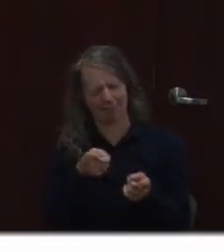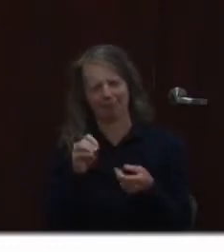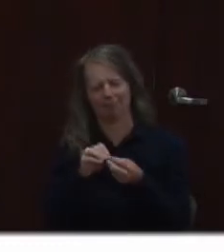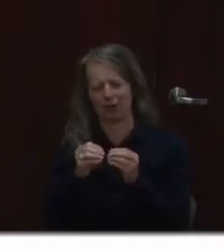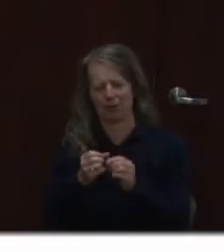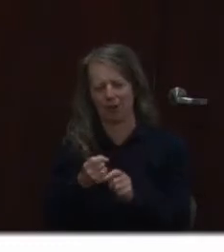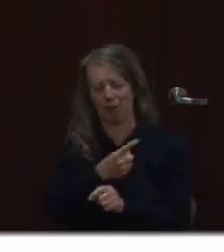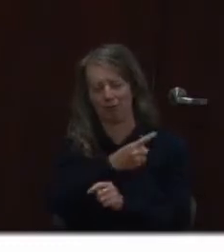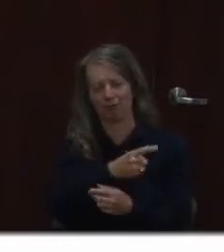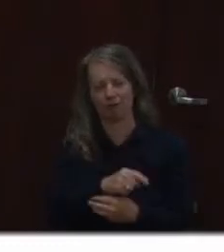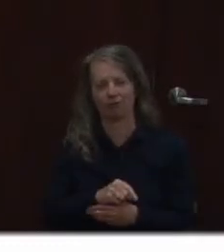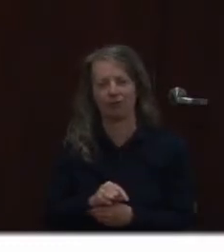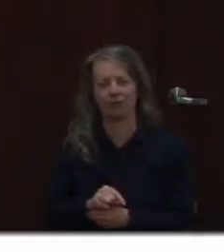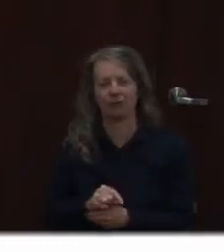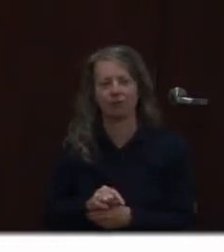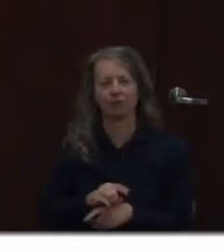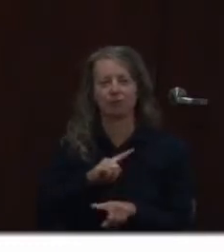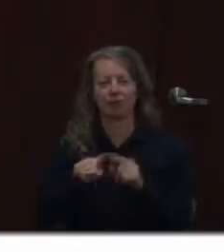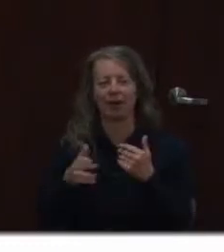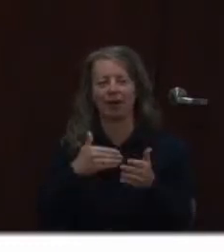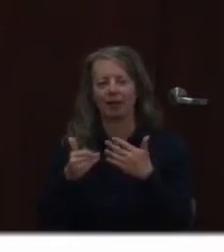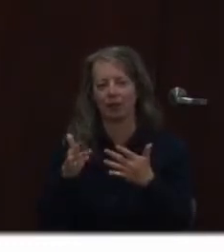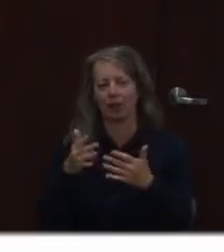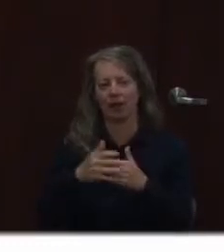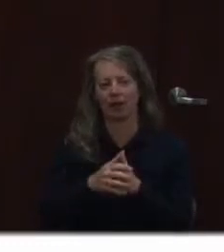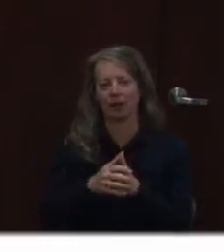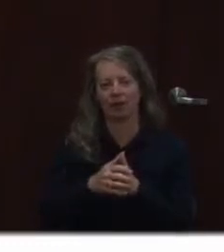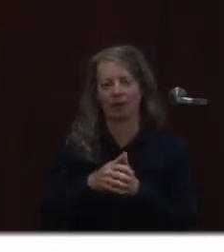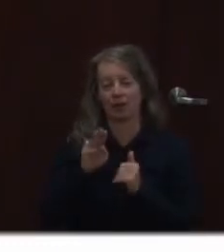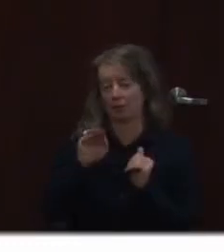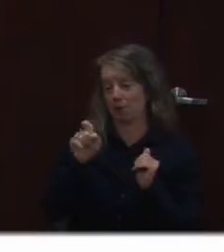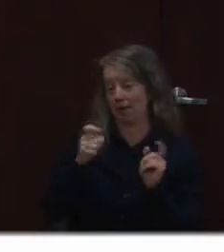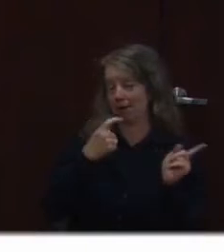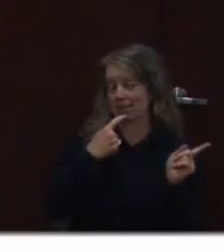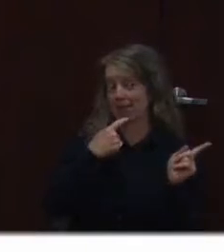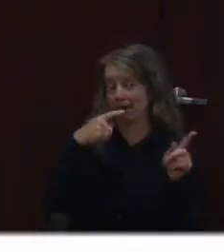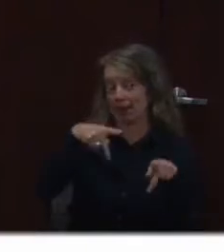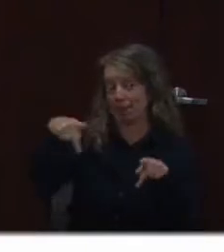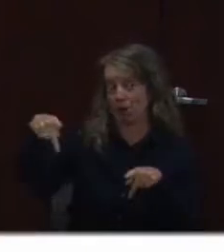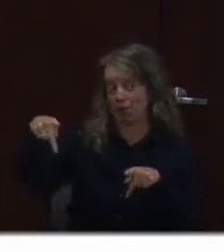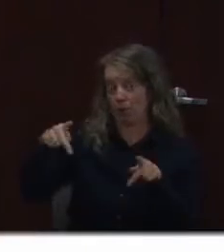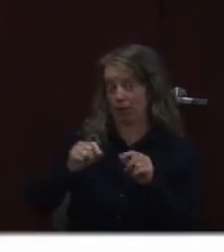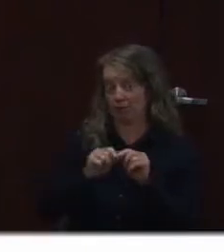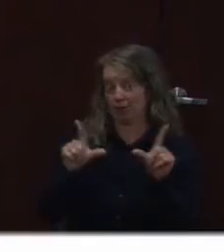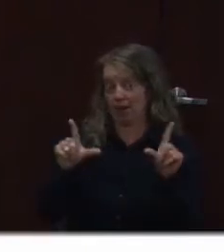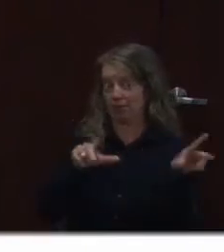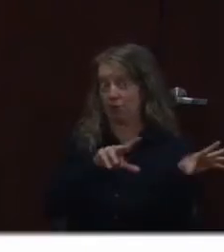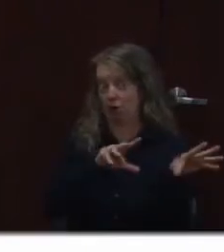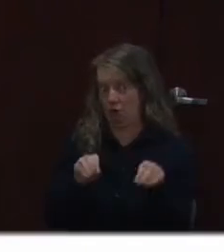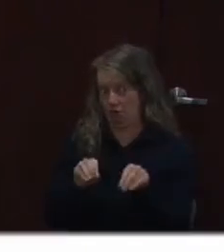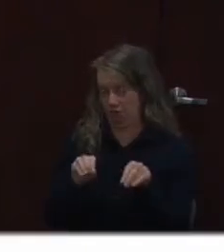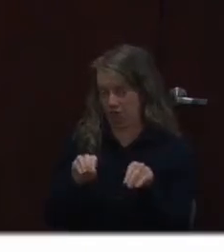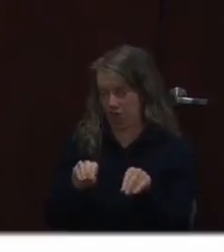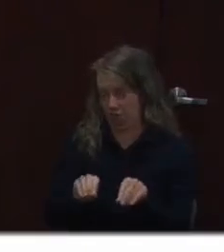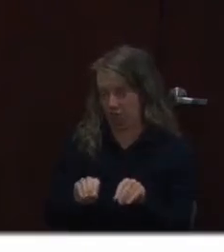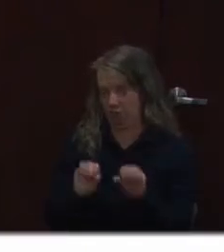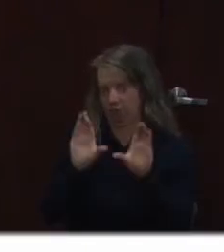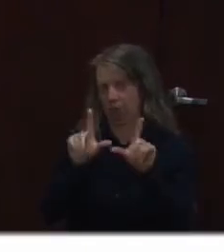it's showed an uptick in the week. Okay. An